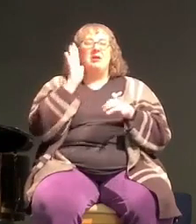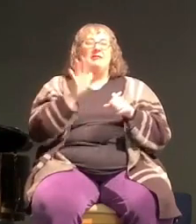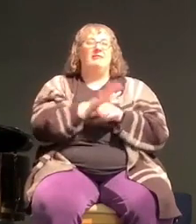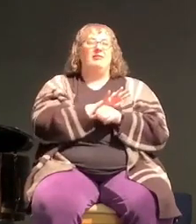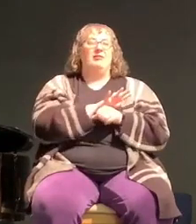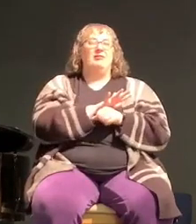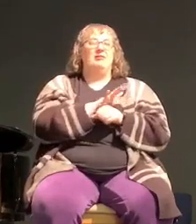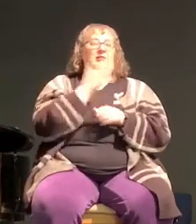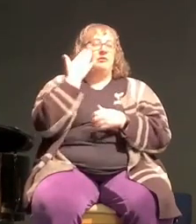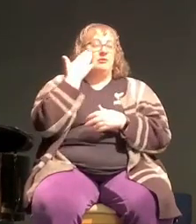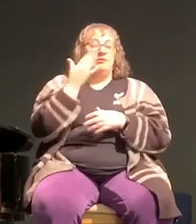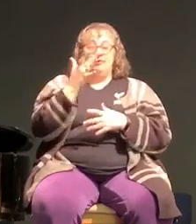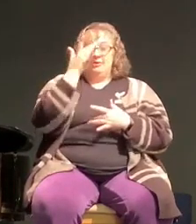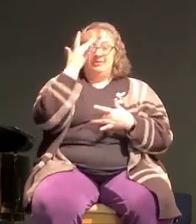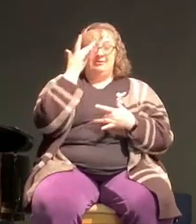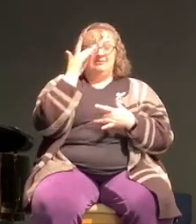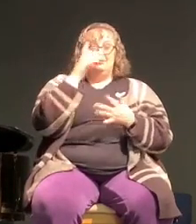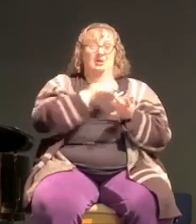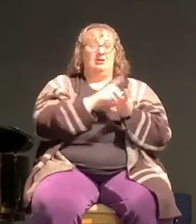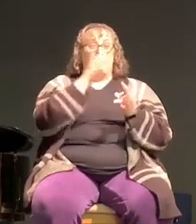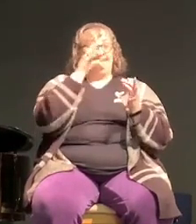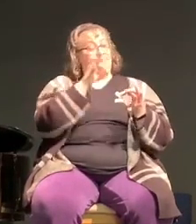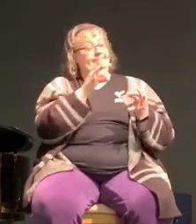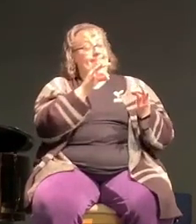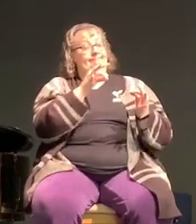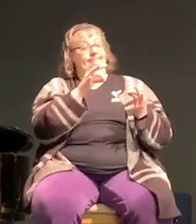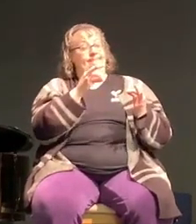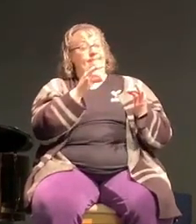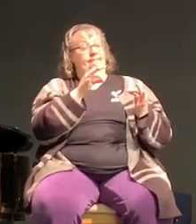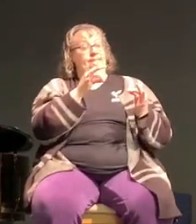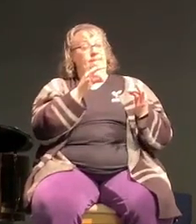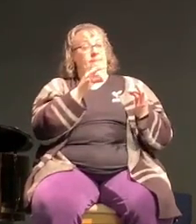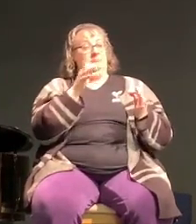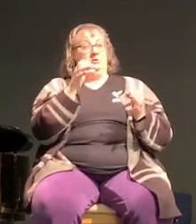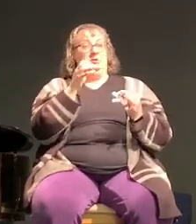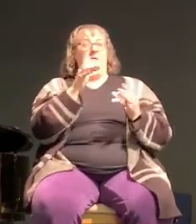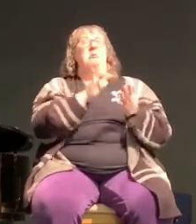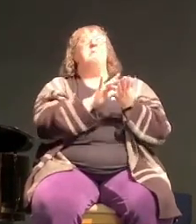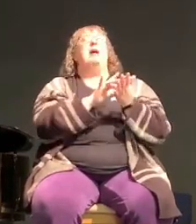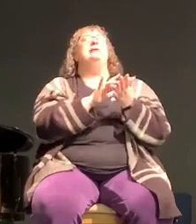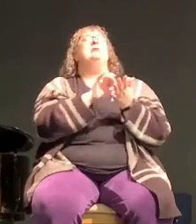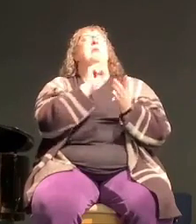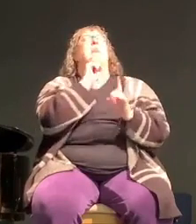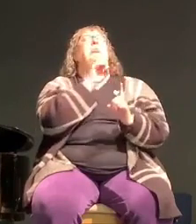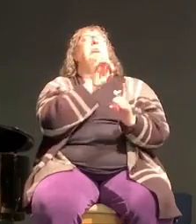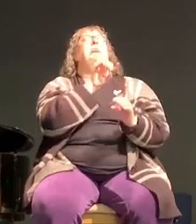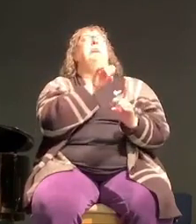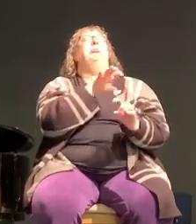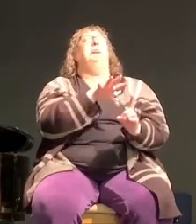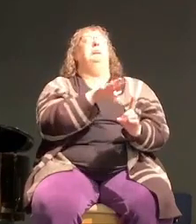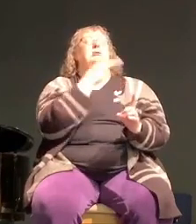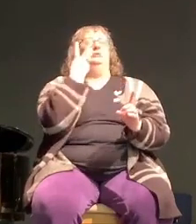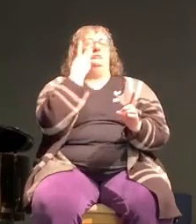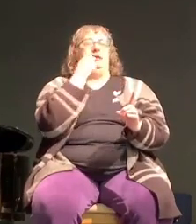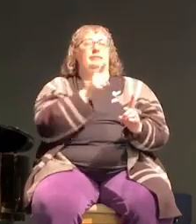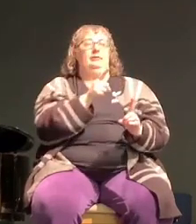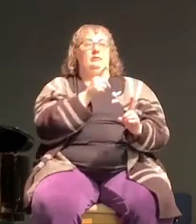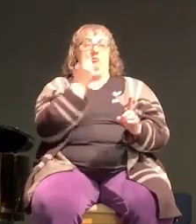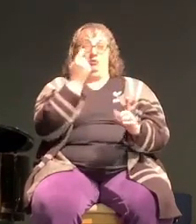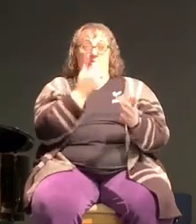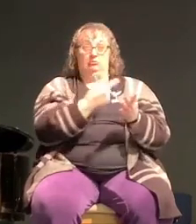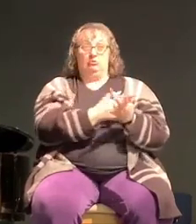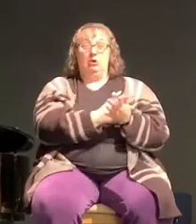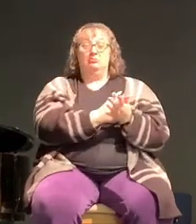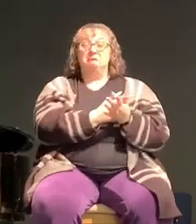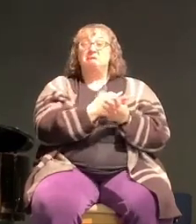due to an unknown illness that a doctor decided, well, let's just throw some meds at you and see what happens. And one of the drugs,